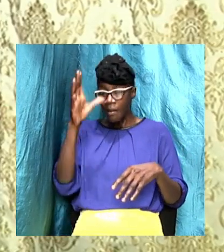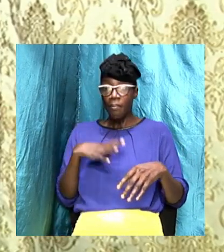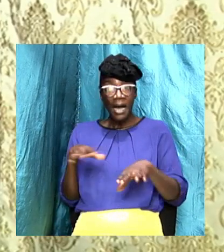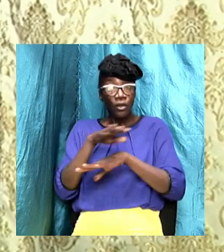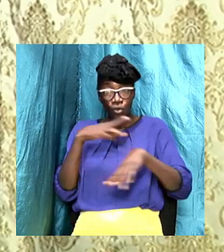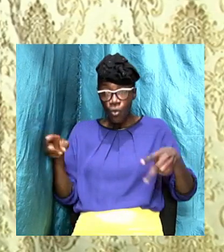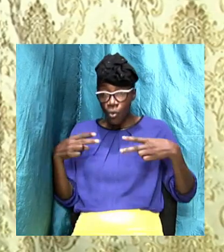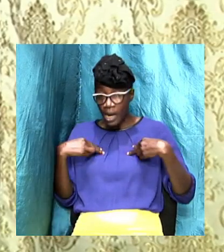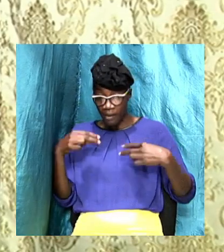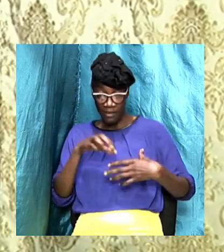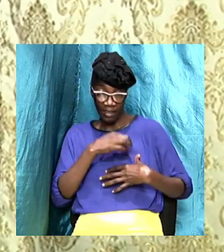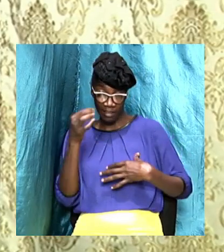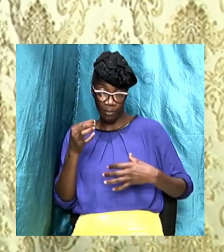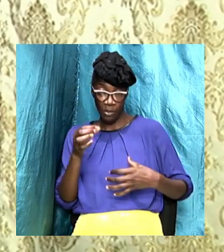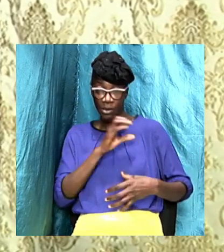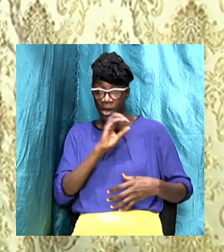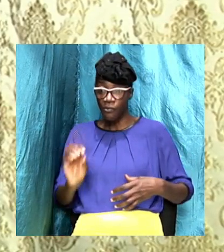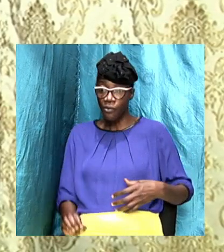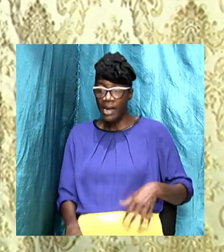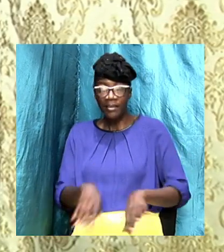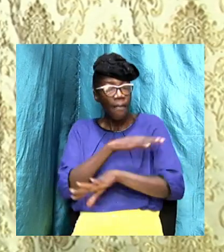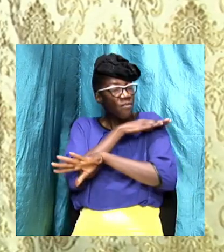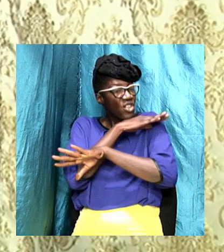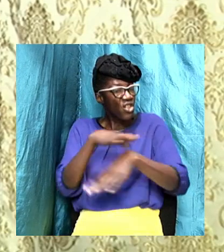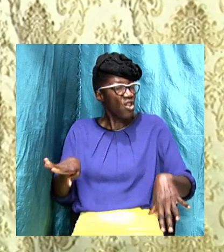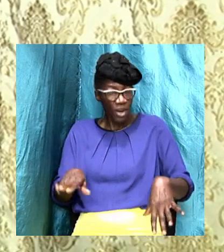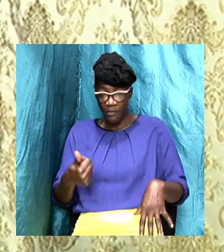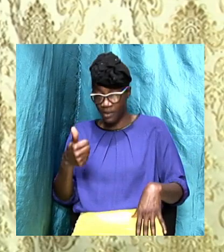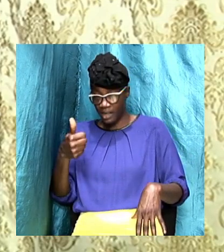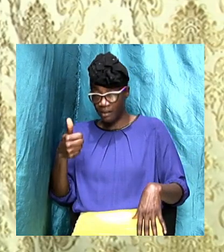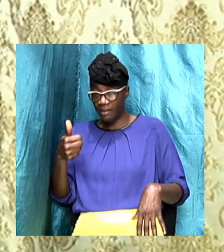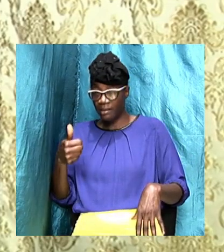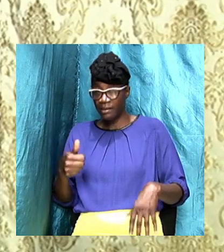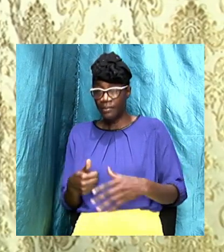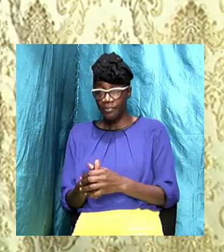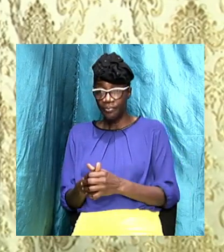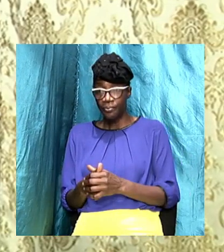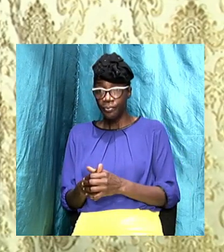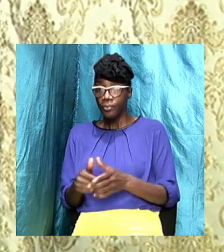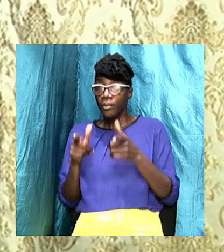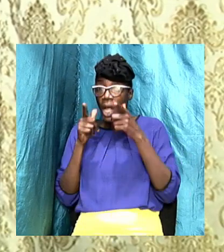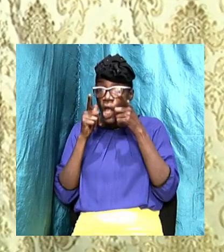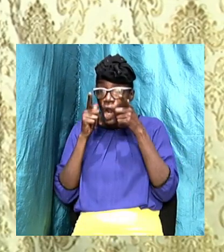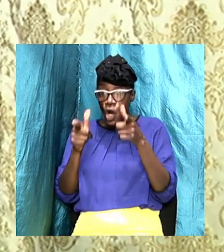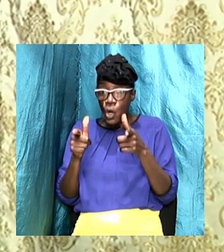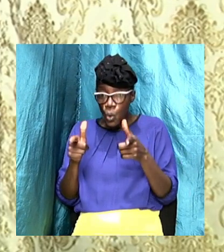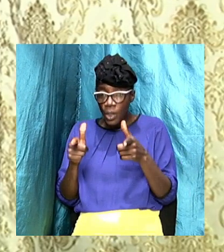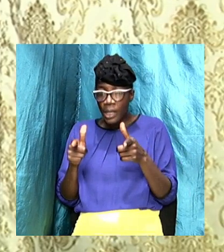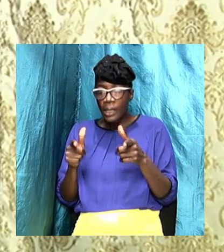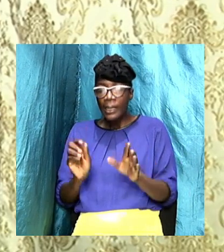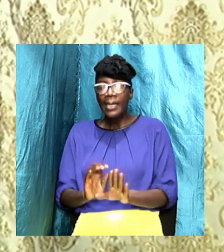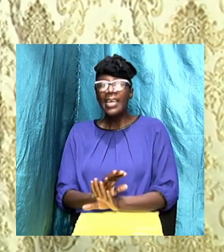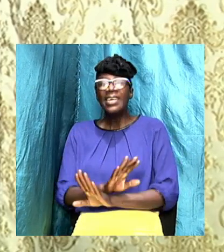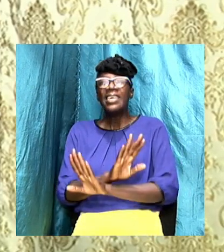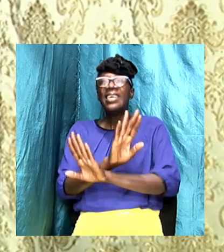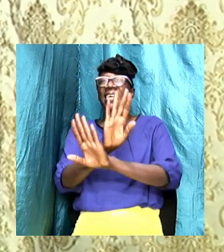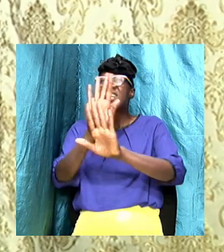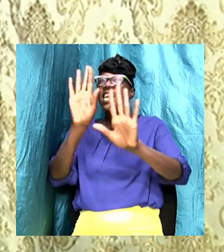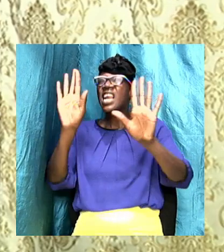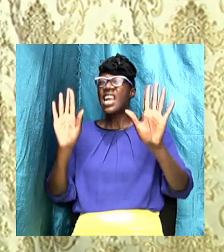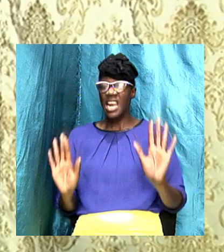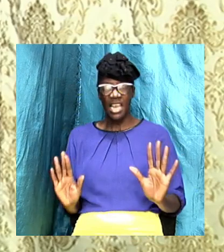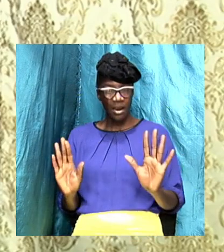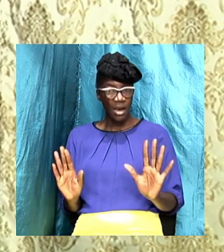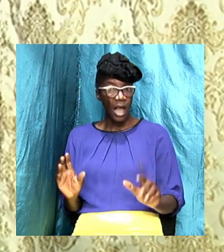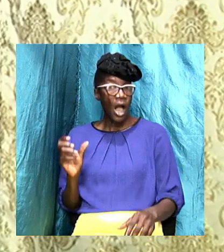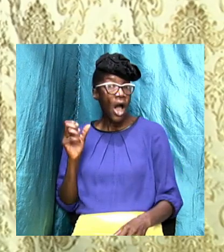of Christ, he is none of his. So when we look at the passage, we can clearly conclude that the Holy